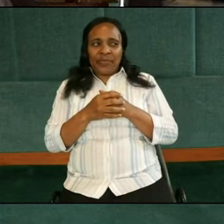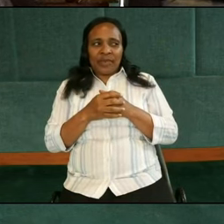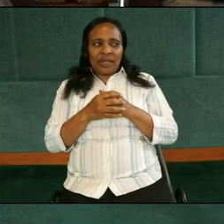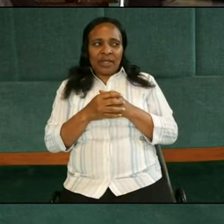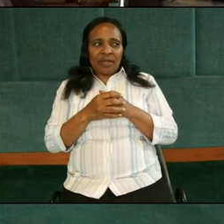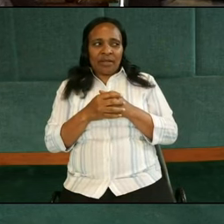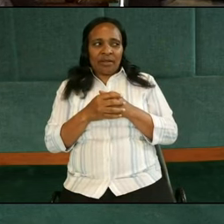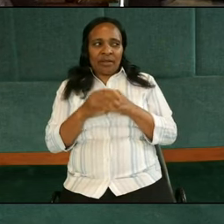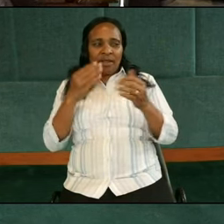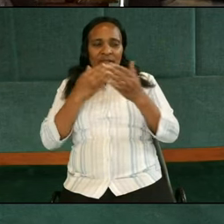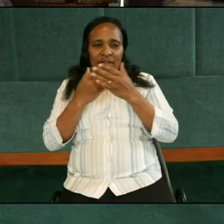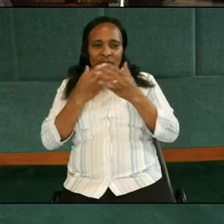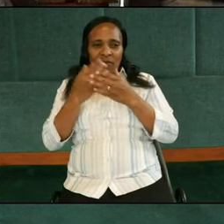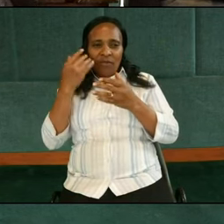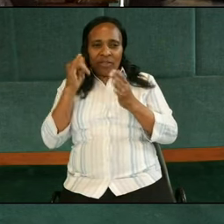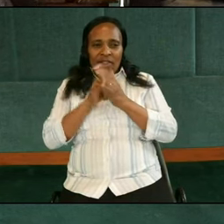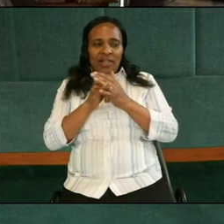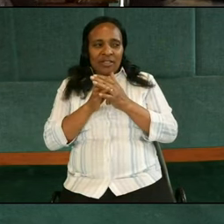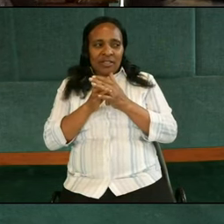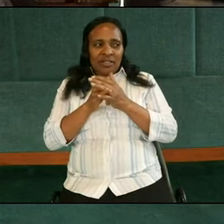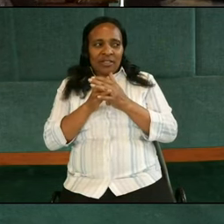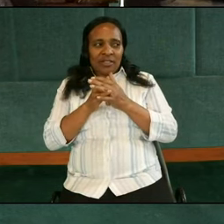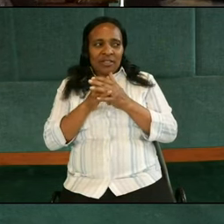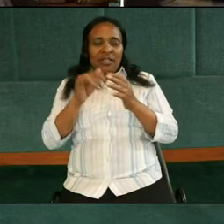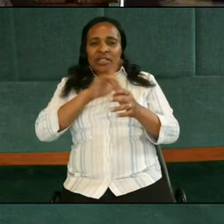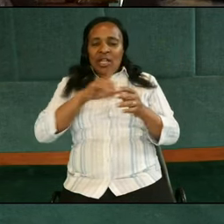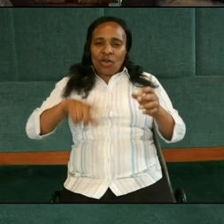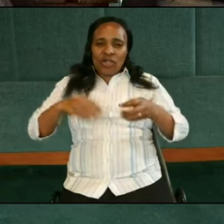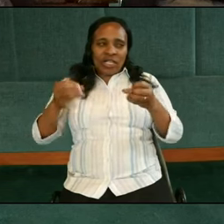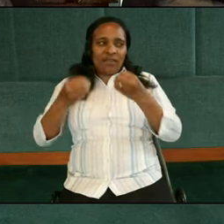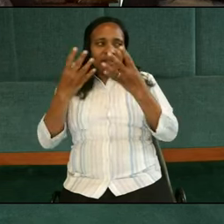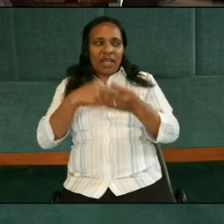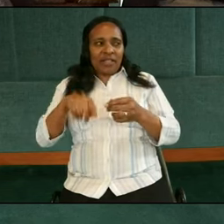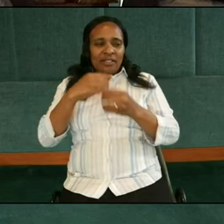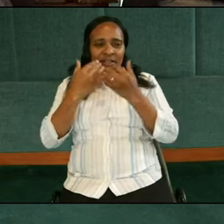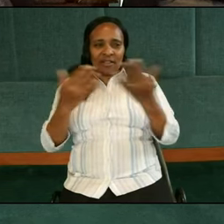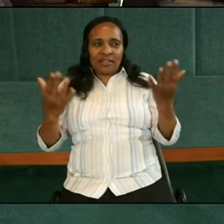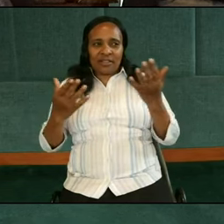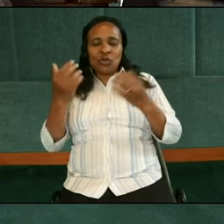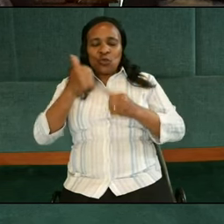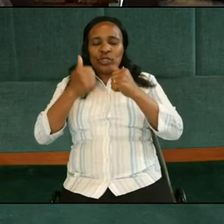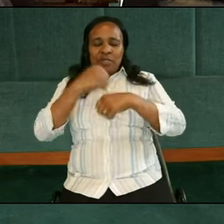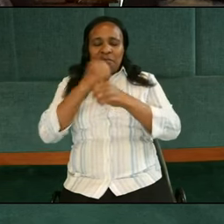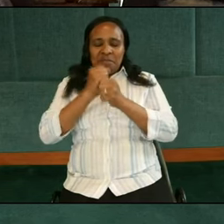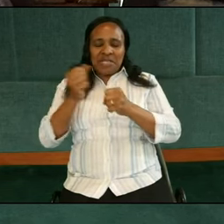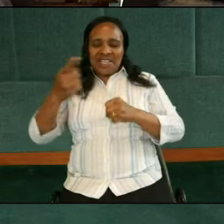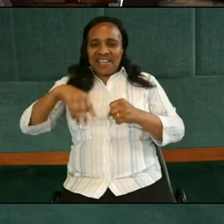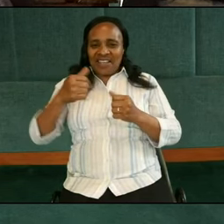Okay, thank you for that. The Lord gives us things that make us